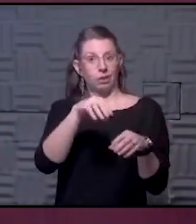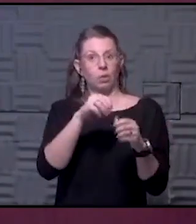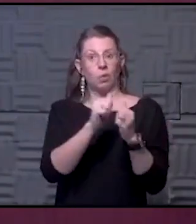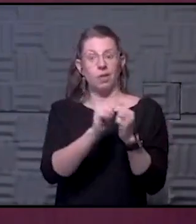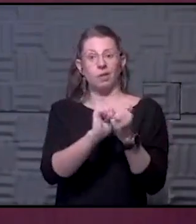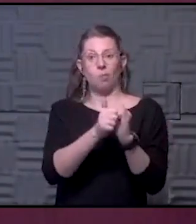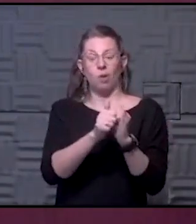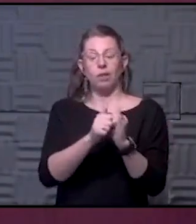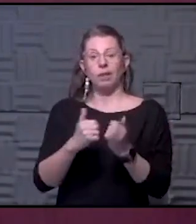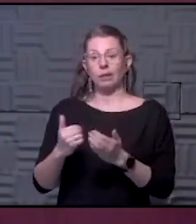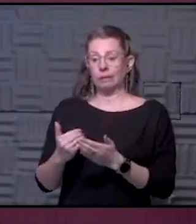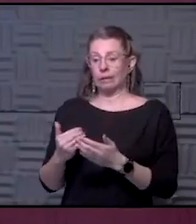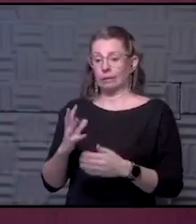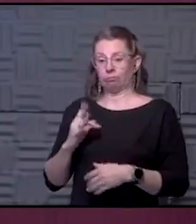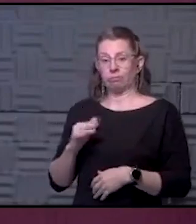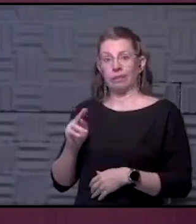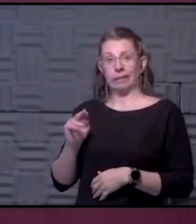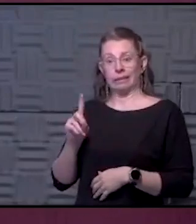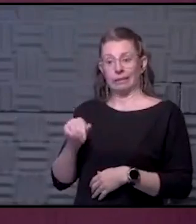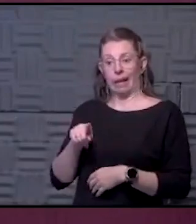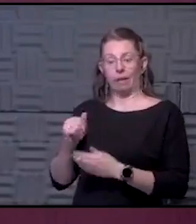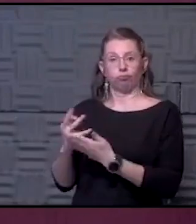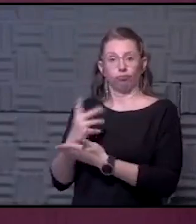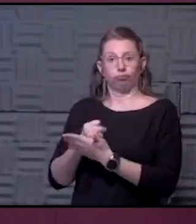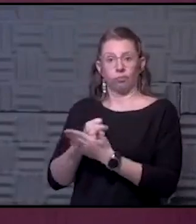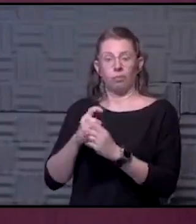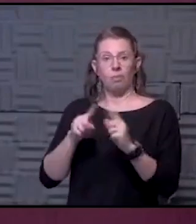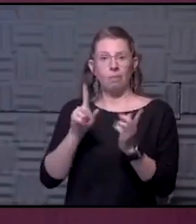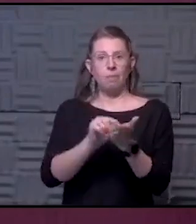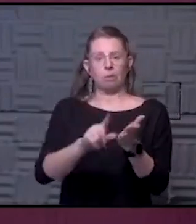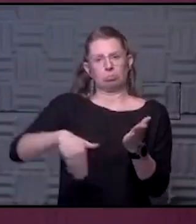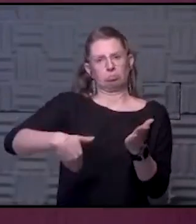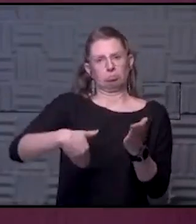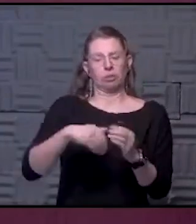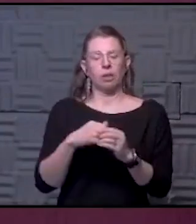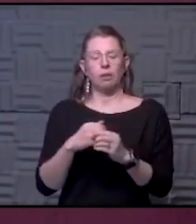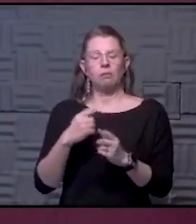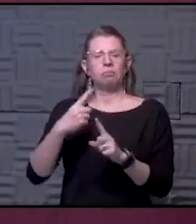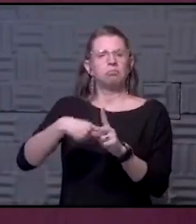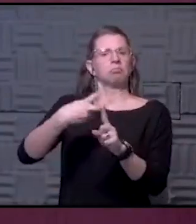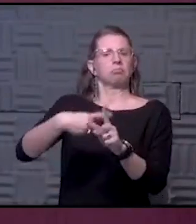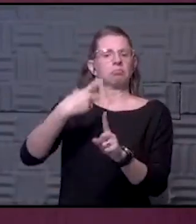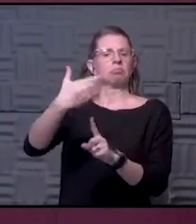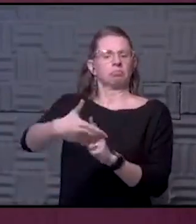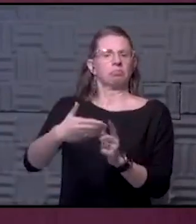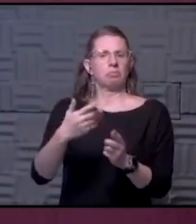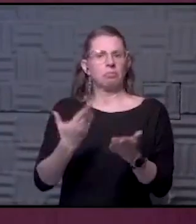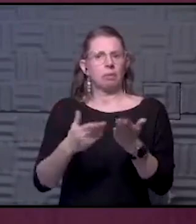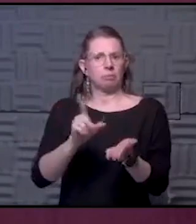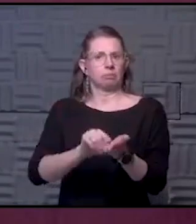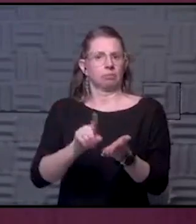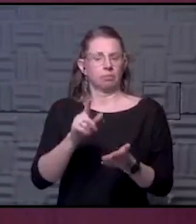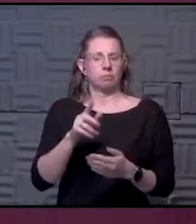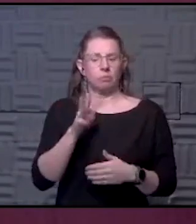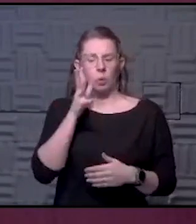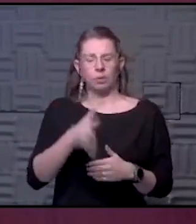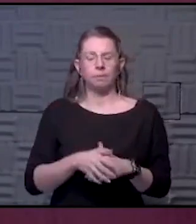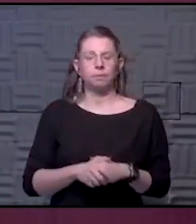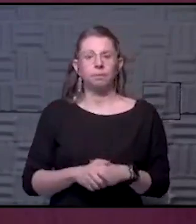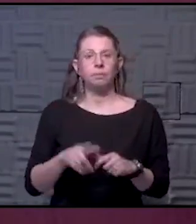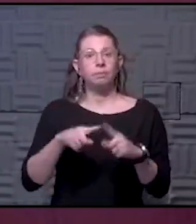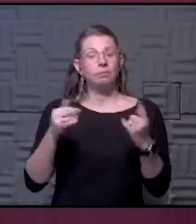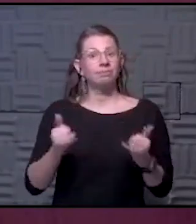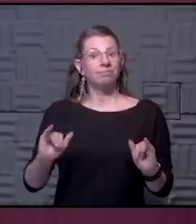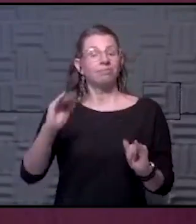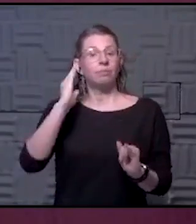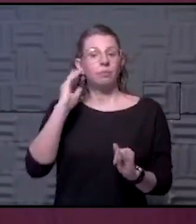not published yet, but it's been looked at and will probably be published in the next few months. And the last thing is that we still know that